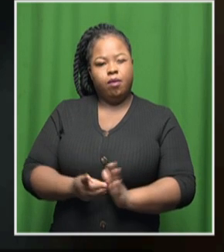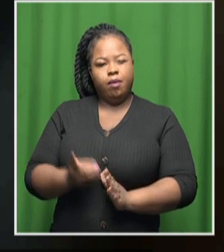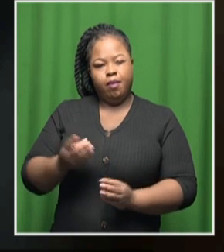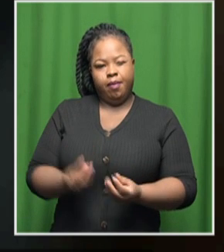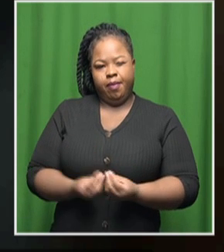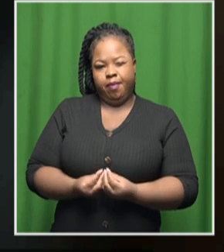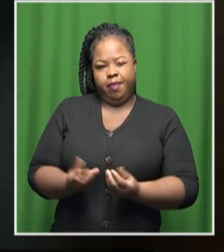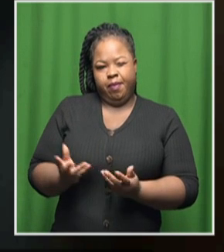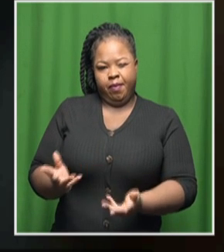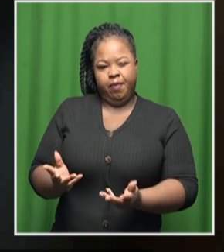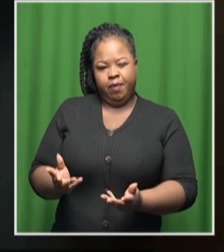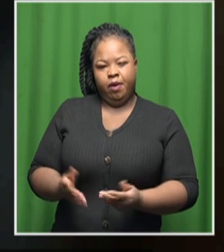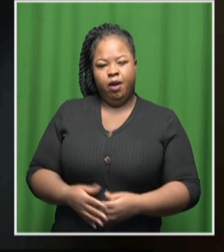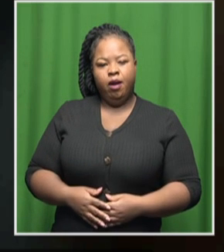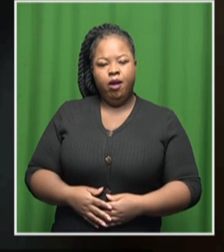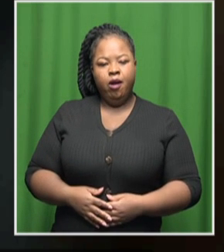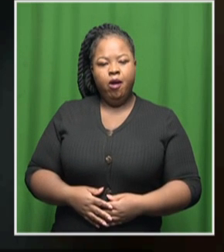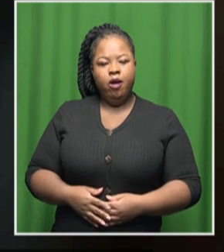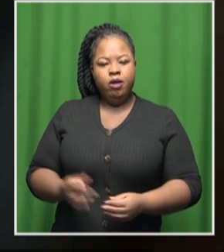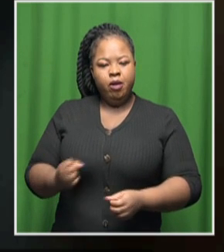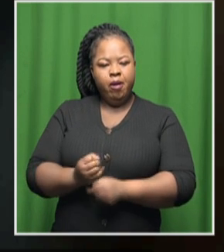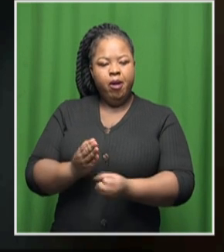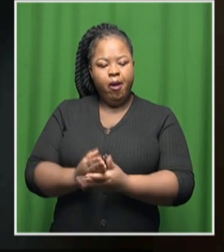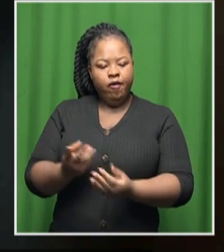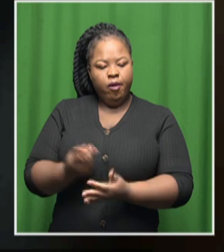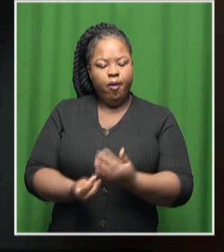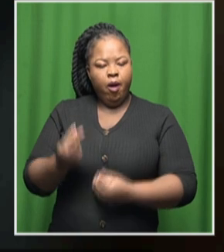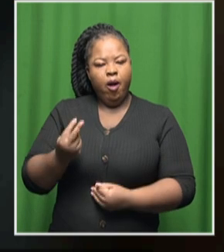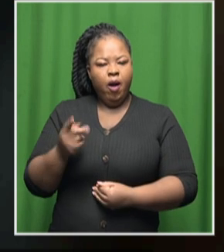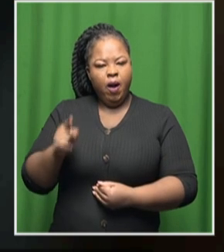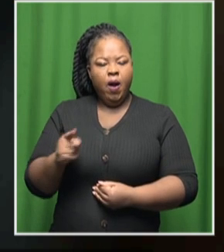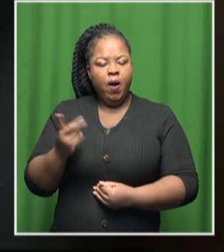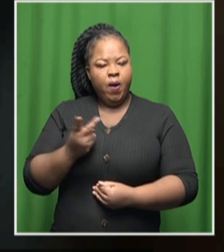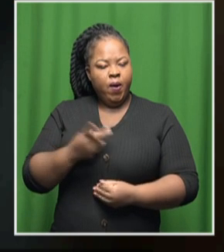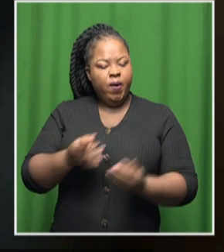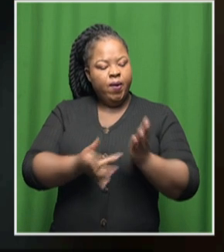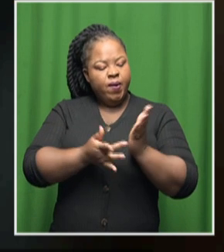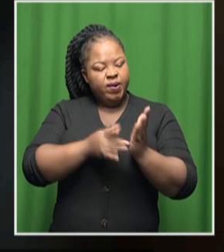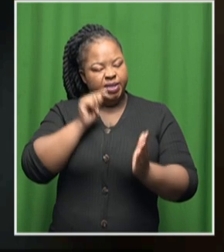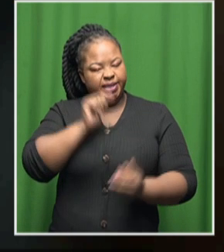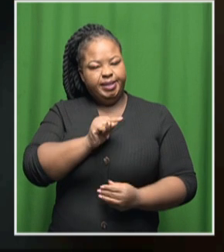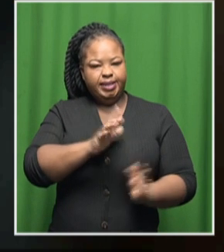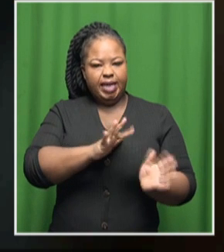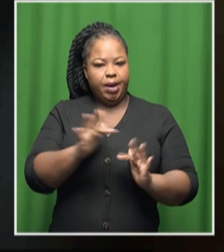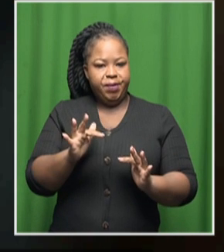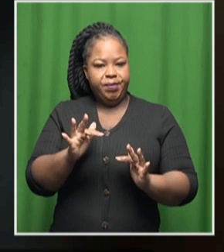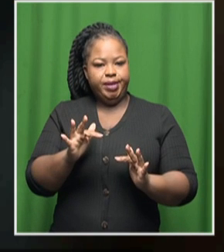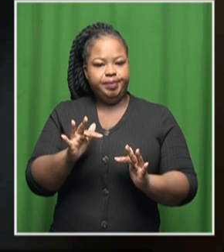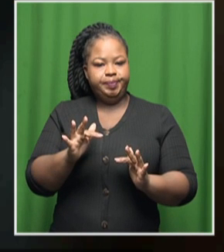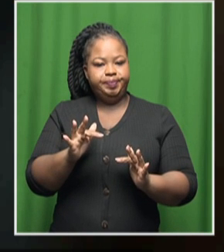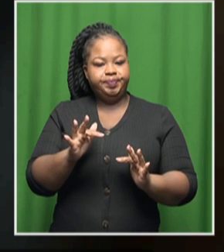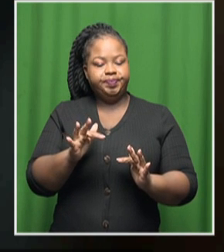more, appealing to both of them. And also tech savvy